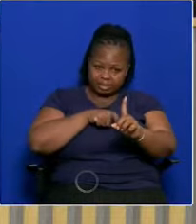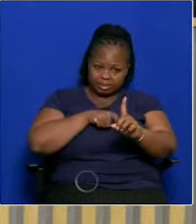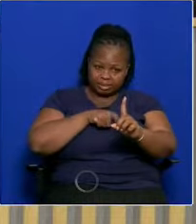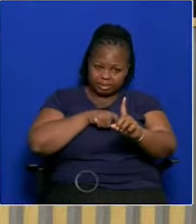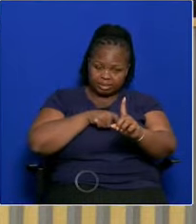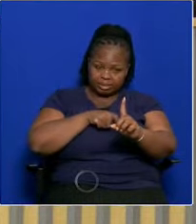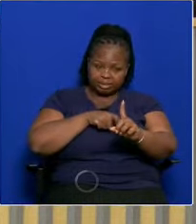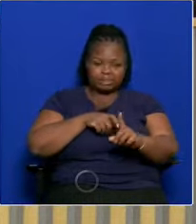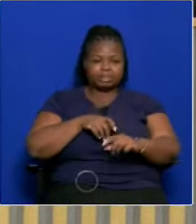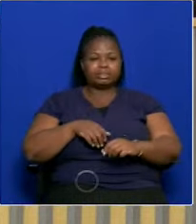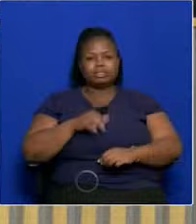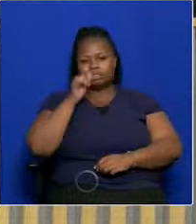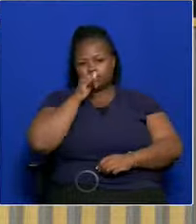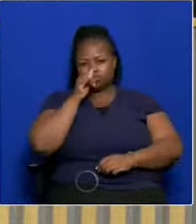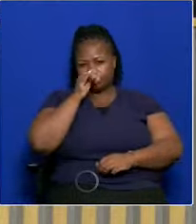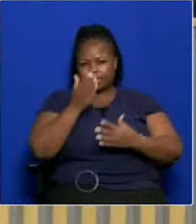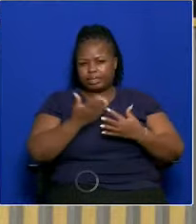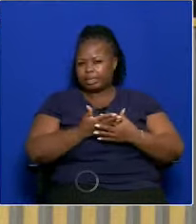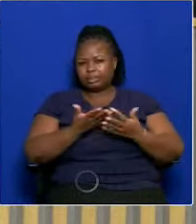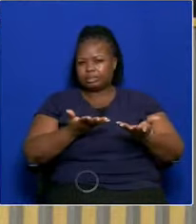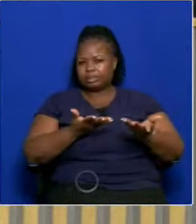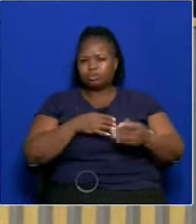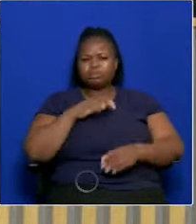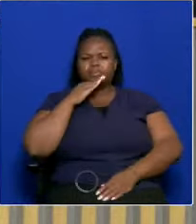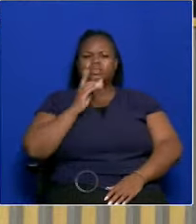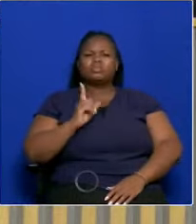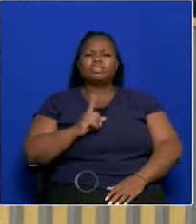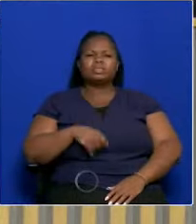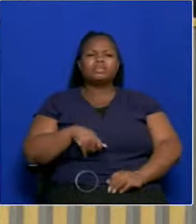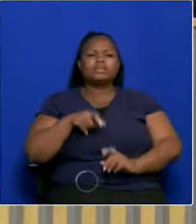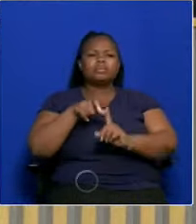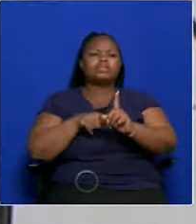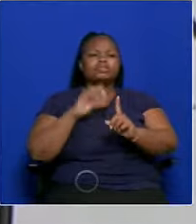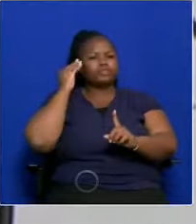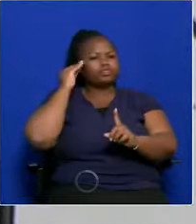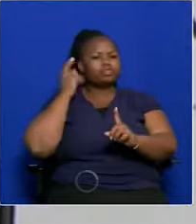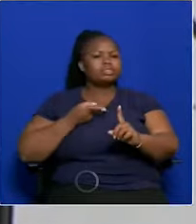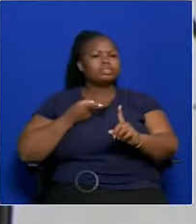a criminal case? What do you mean when you say a person of interest? Yeah.